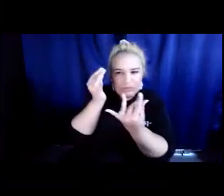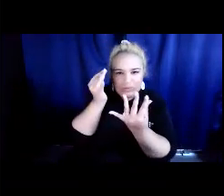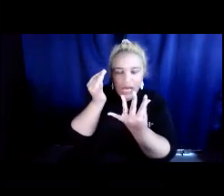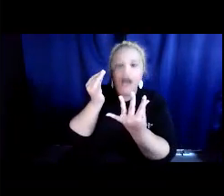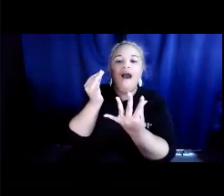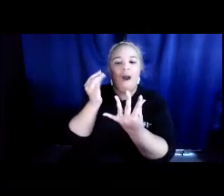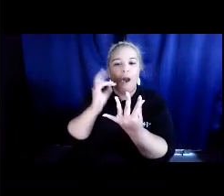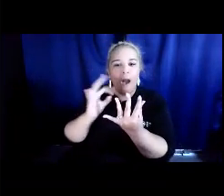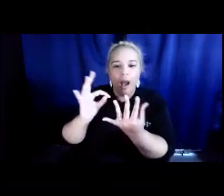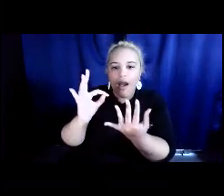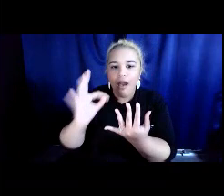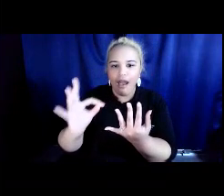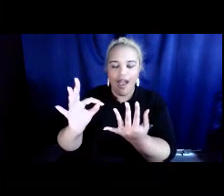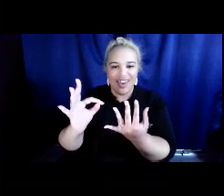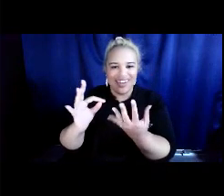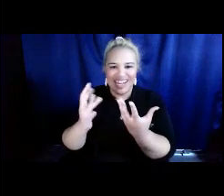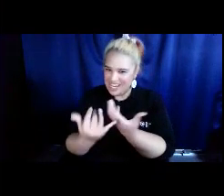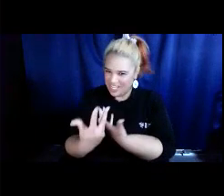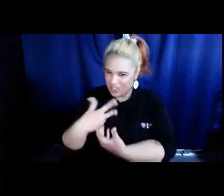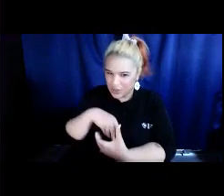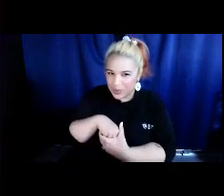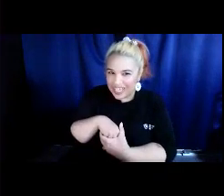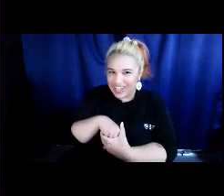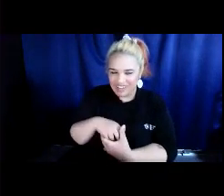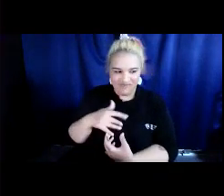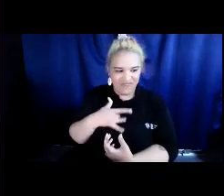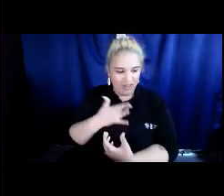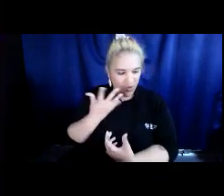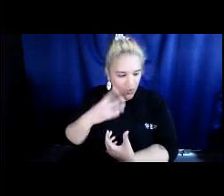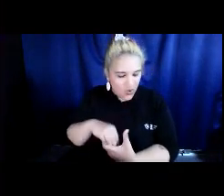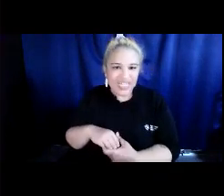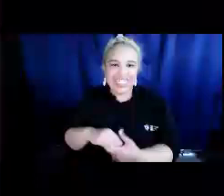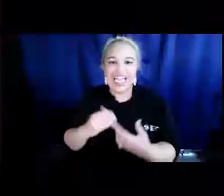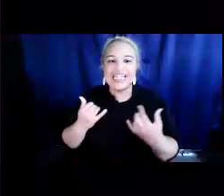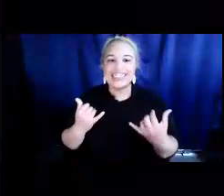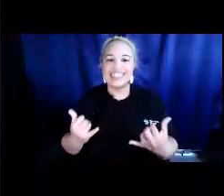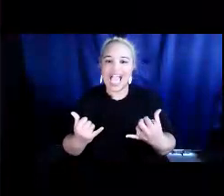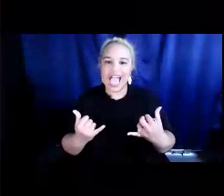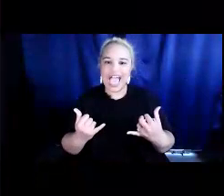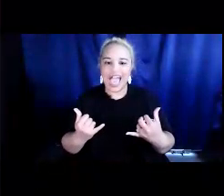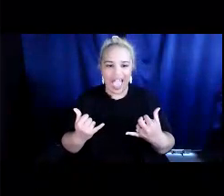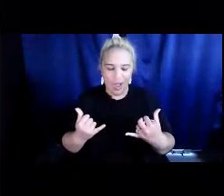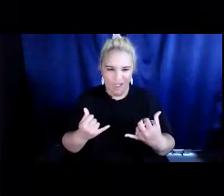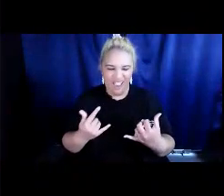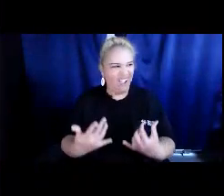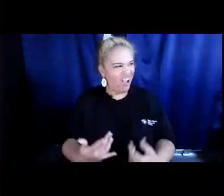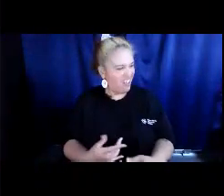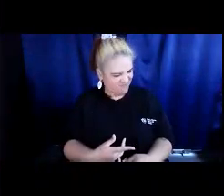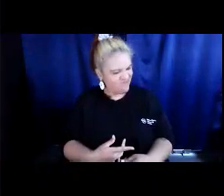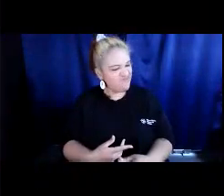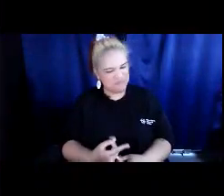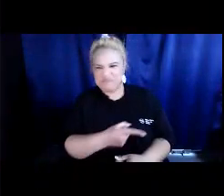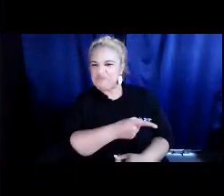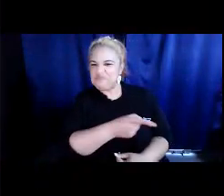participate and enjoy their experiences. By doing this, it sends the message that you value